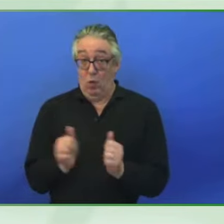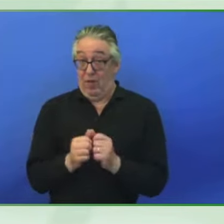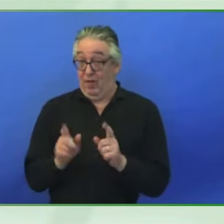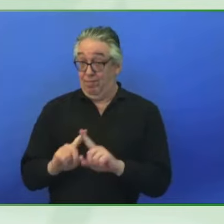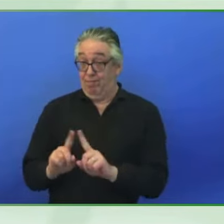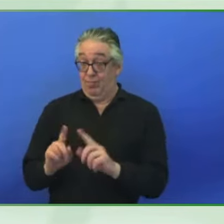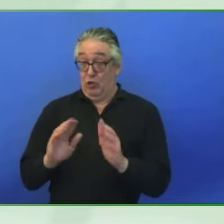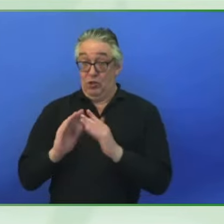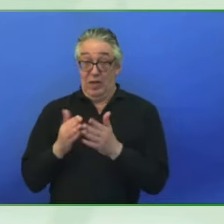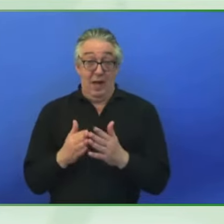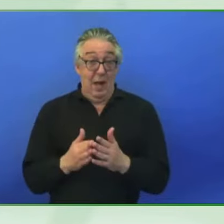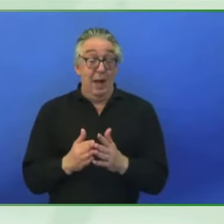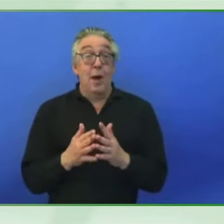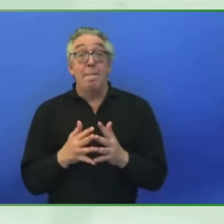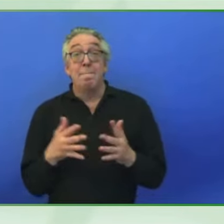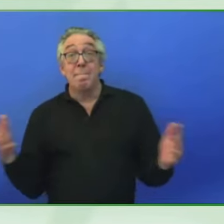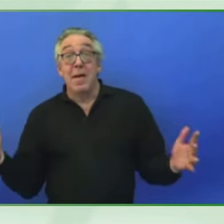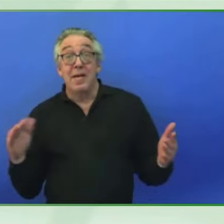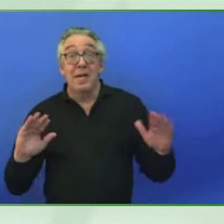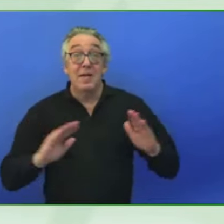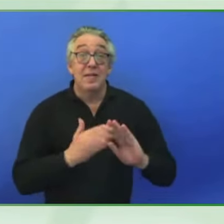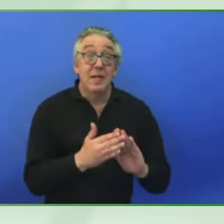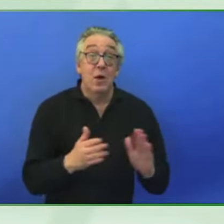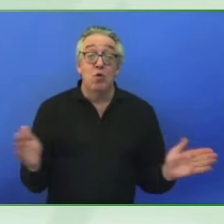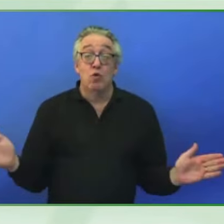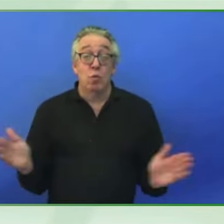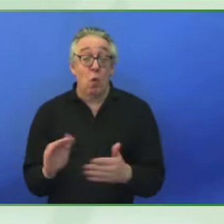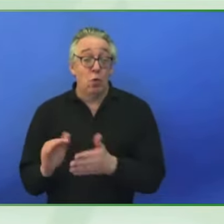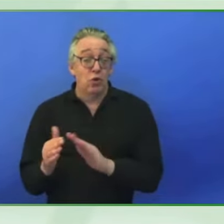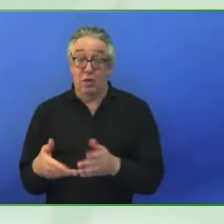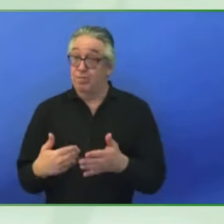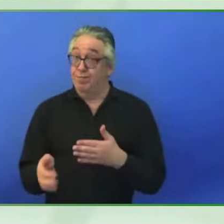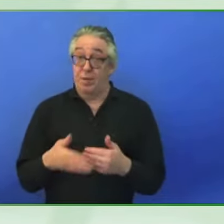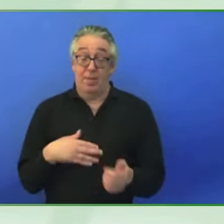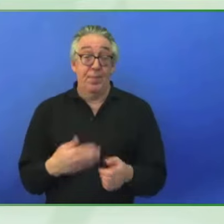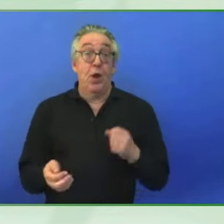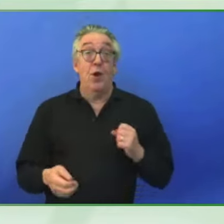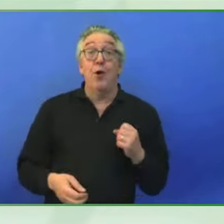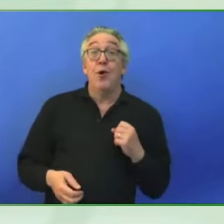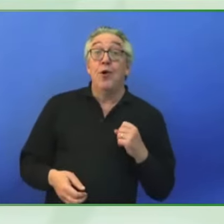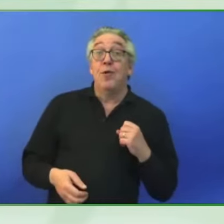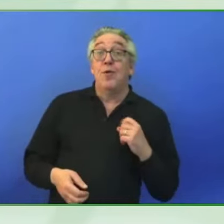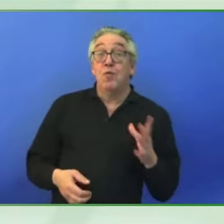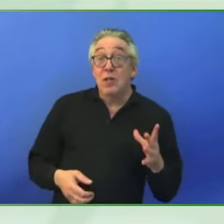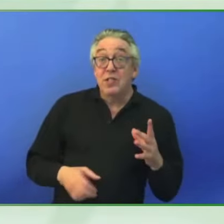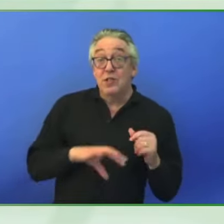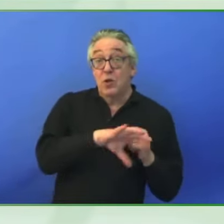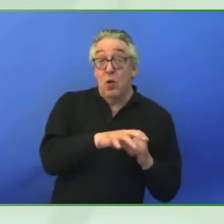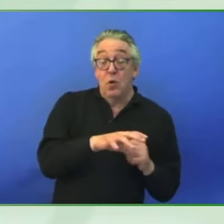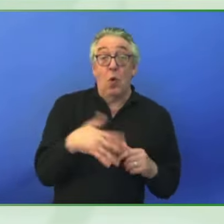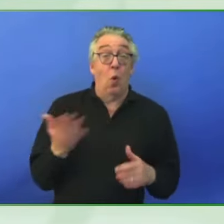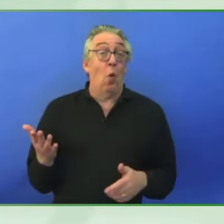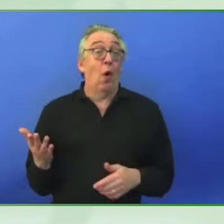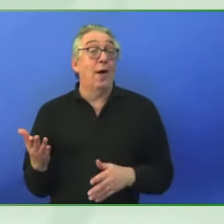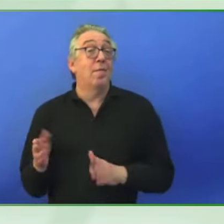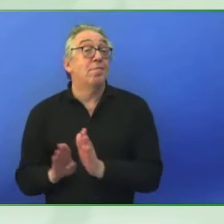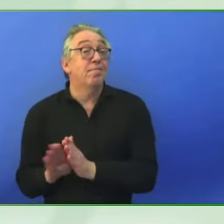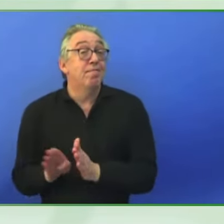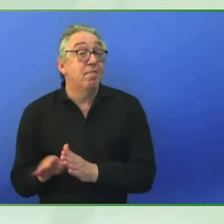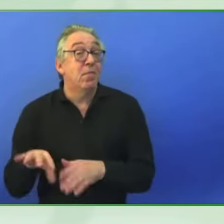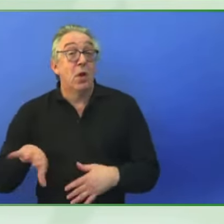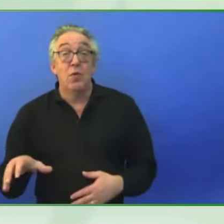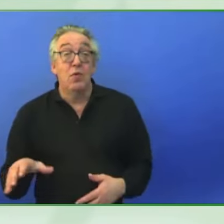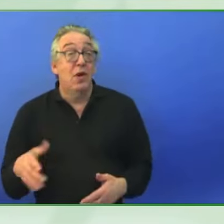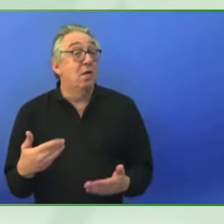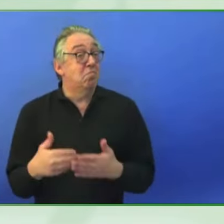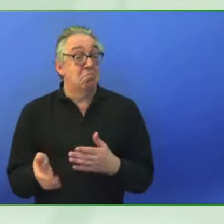small city, if it's in a developed or emerging economy. The problem that typically comes up first when I'm working with